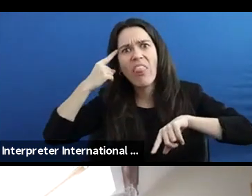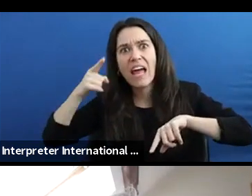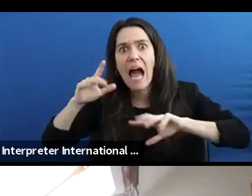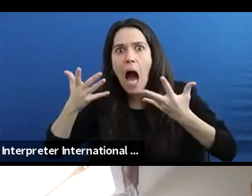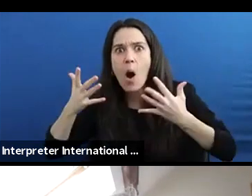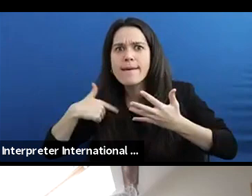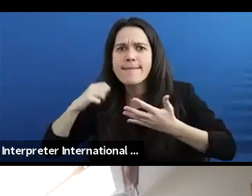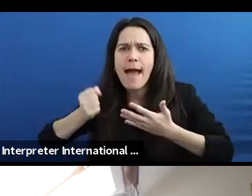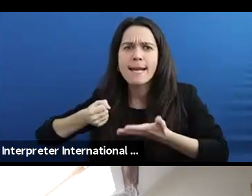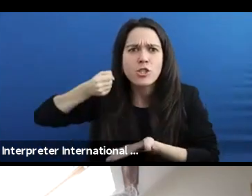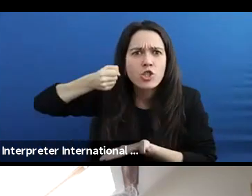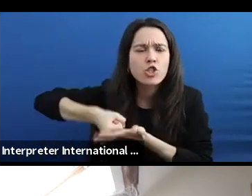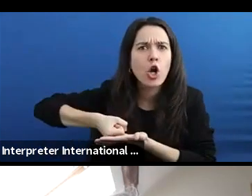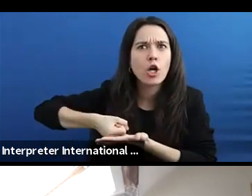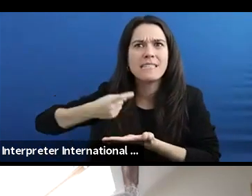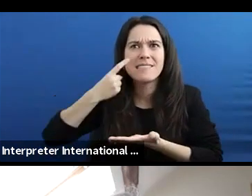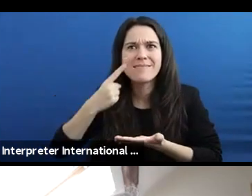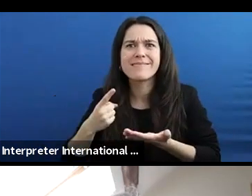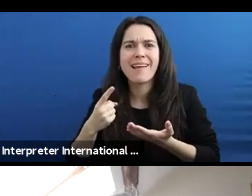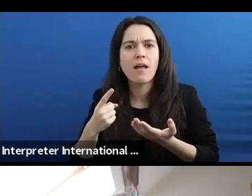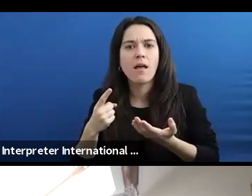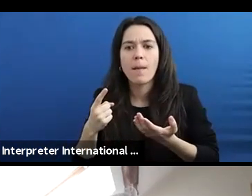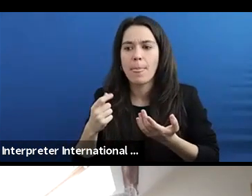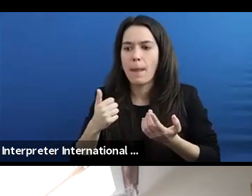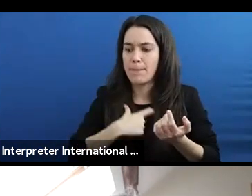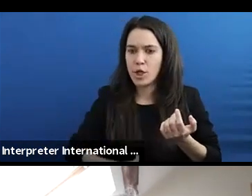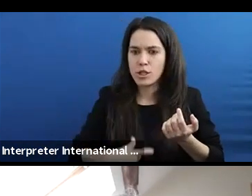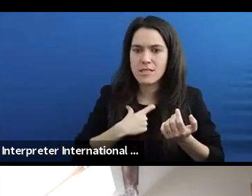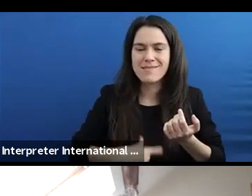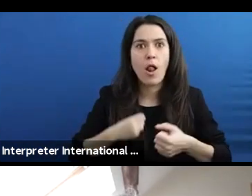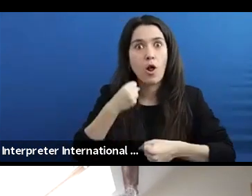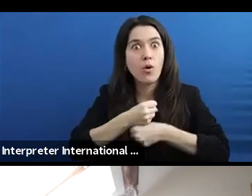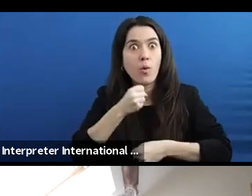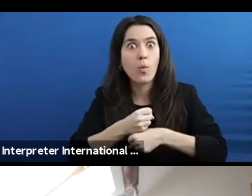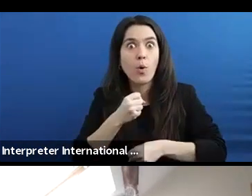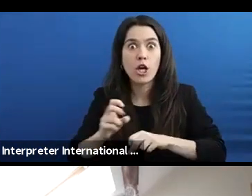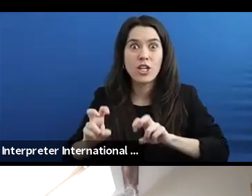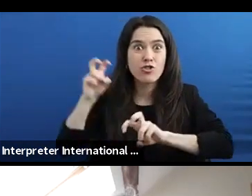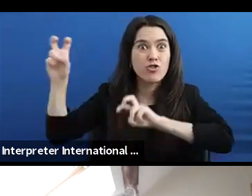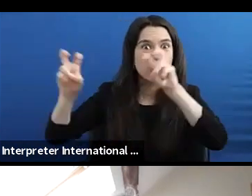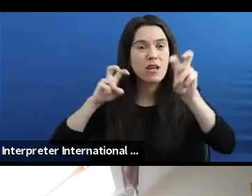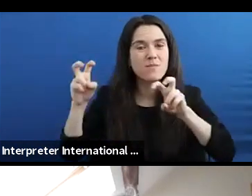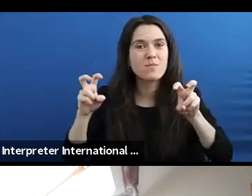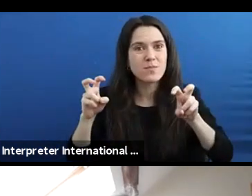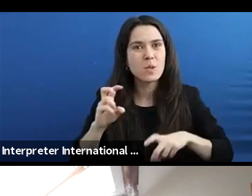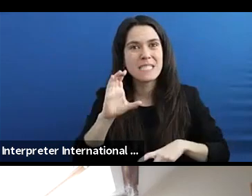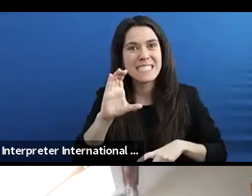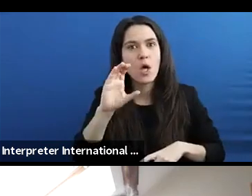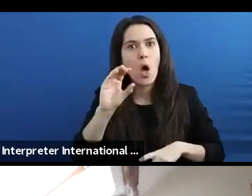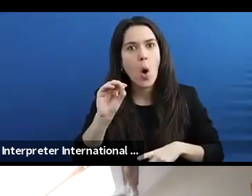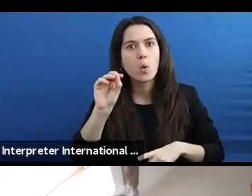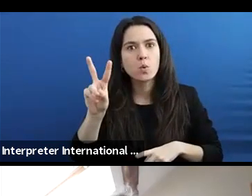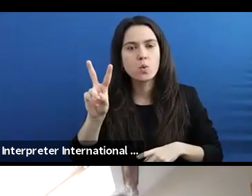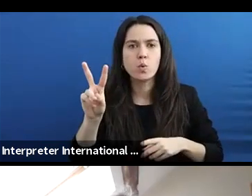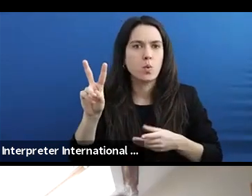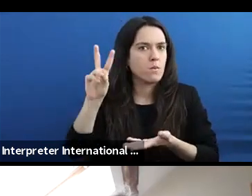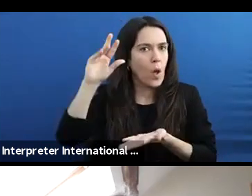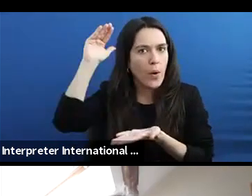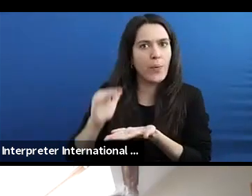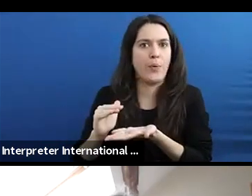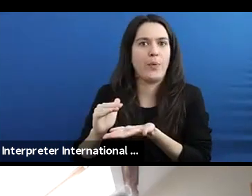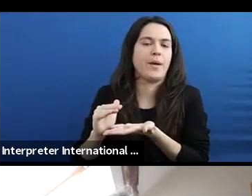that logistics and personal transport are carbon dioxide free. And if that's solved, then